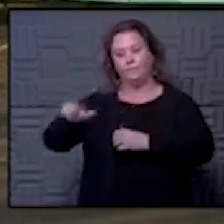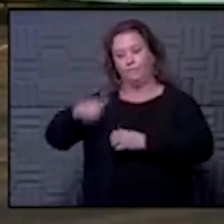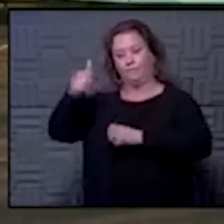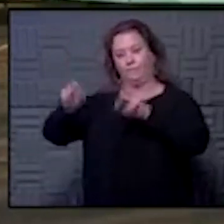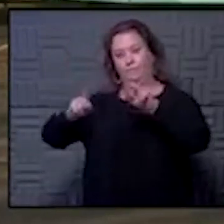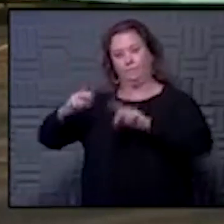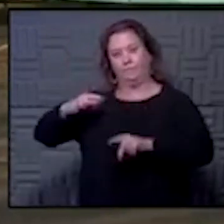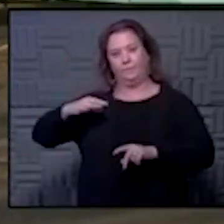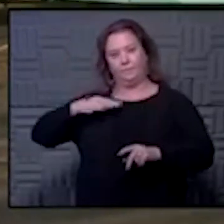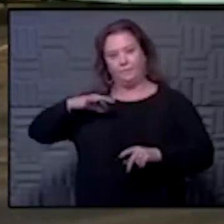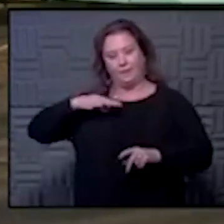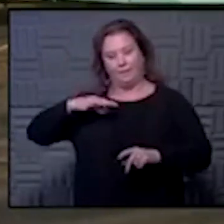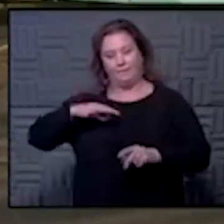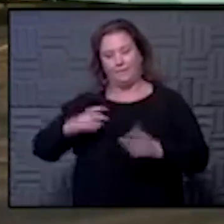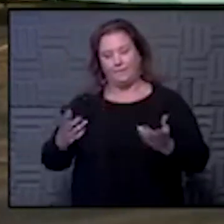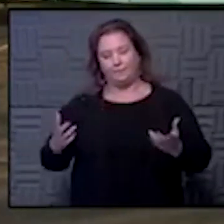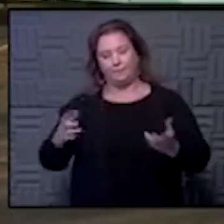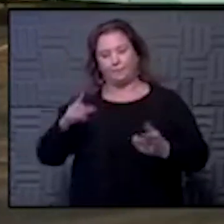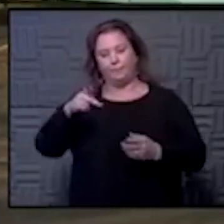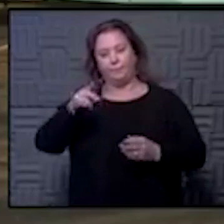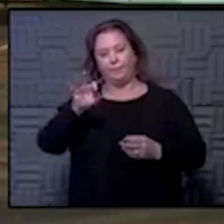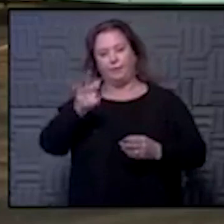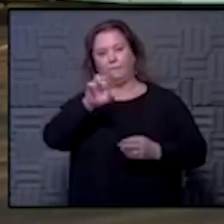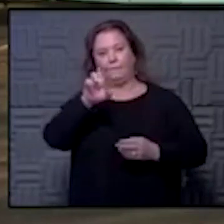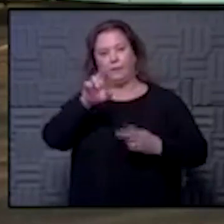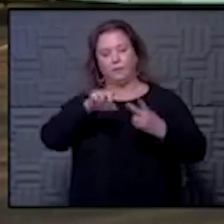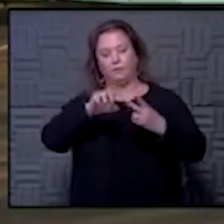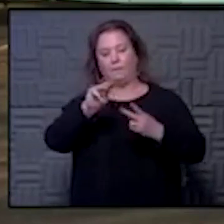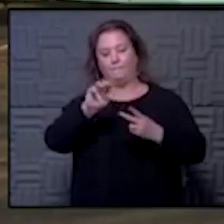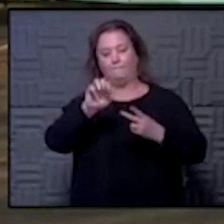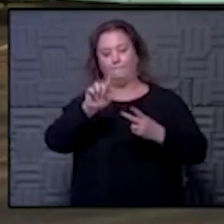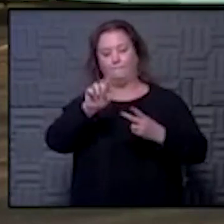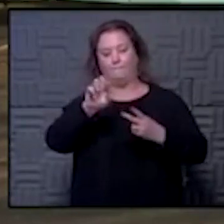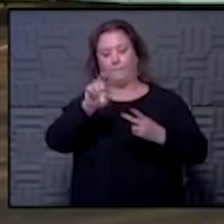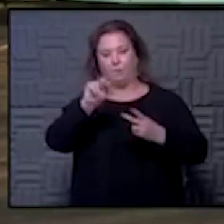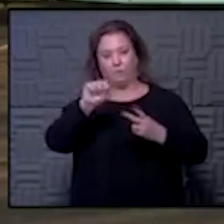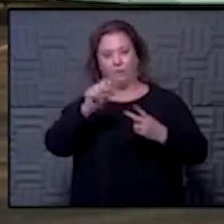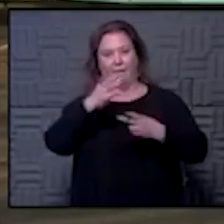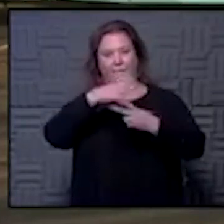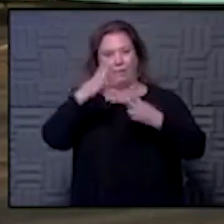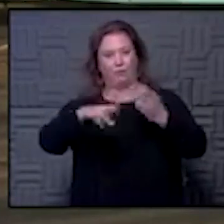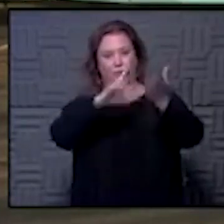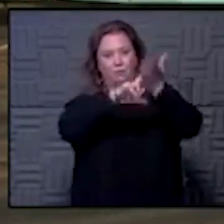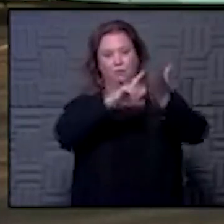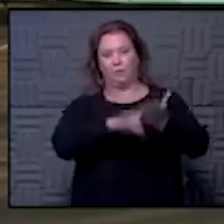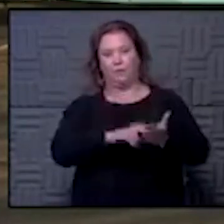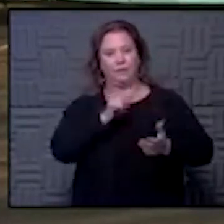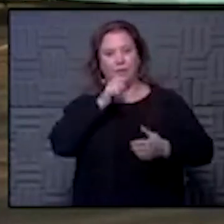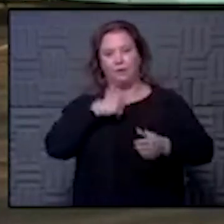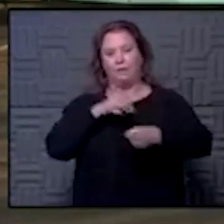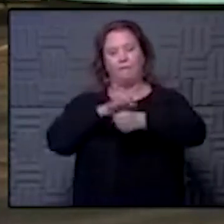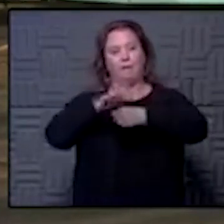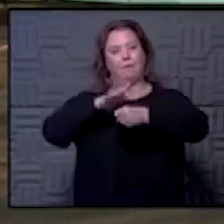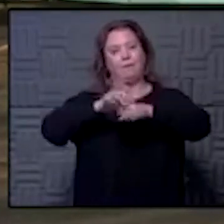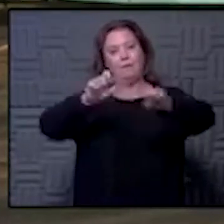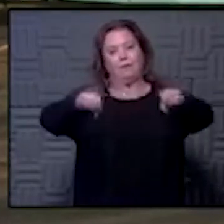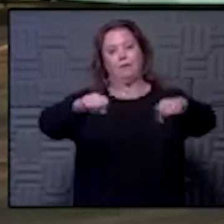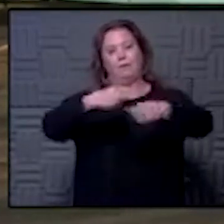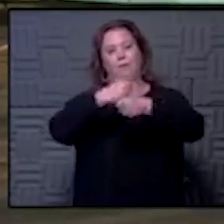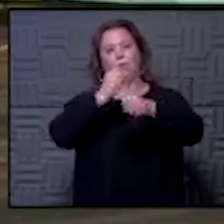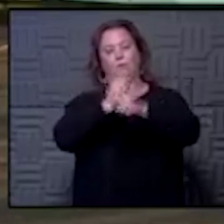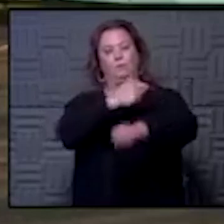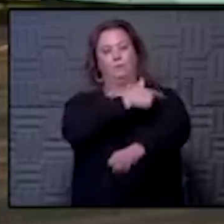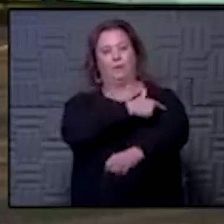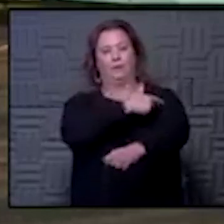benefit from getting the vaccine. Pfizer and Moderna have finished their enrollment. That's great. But they don't have enough capacity to produce enough vaccine